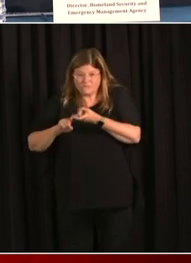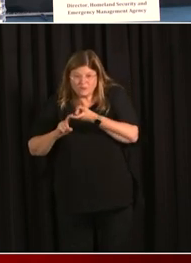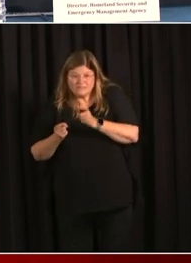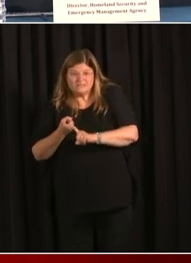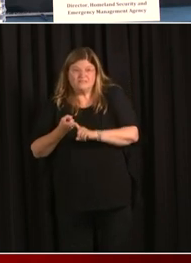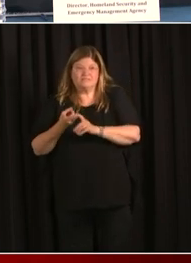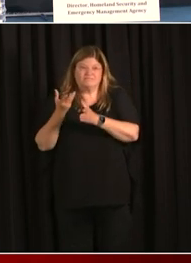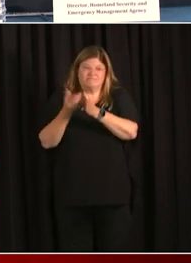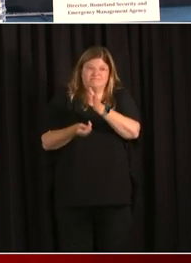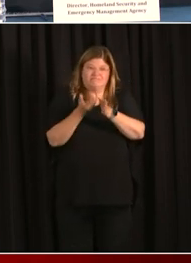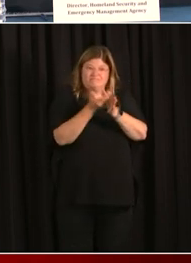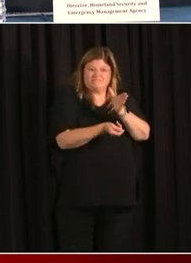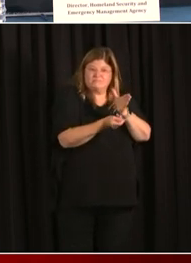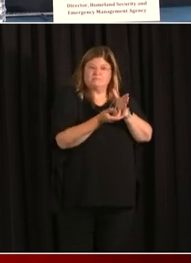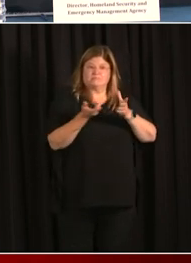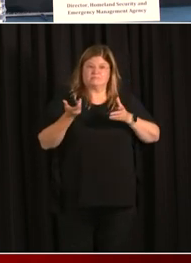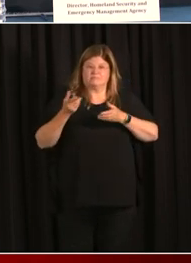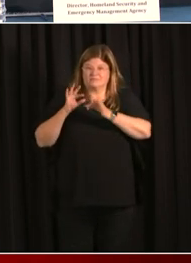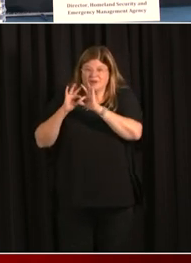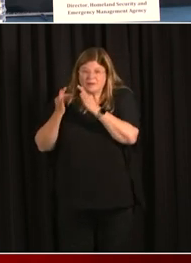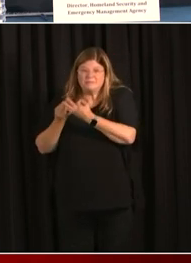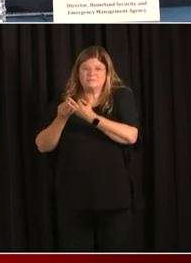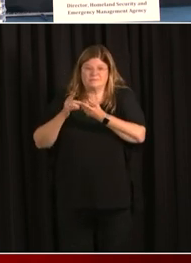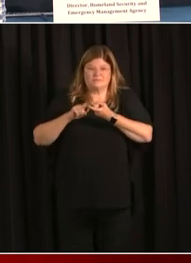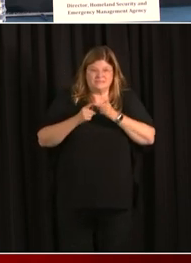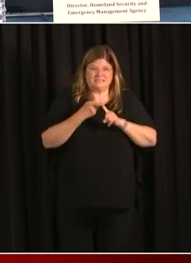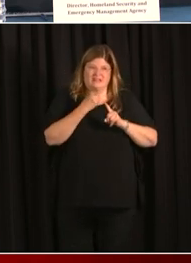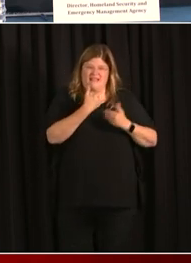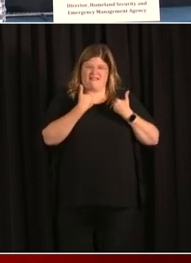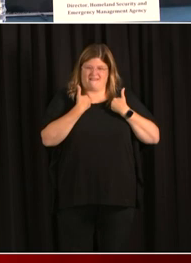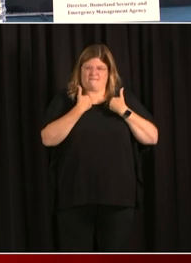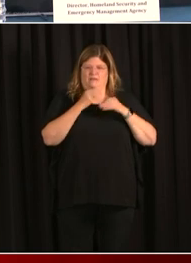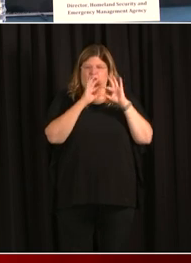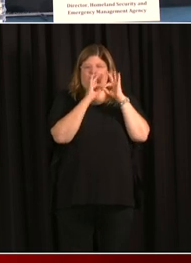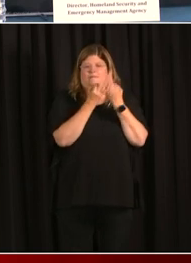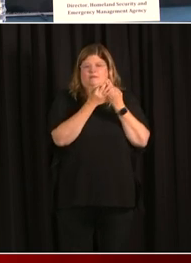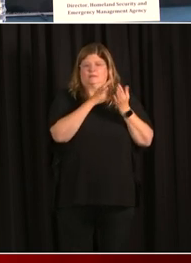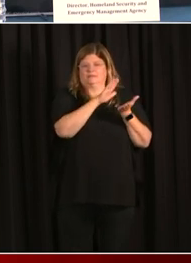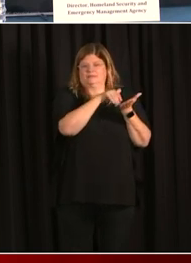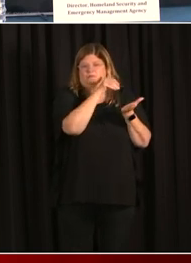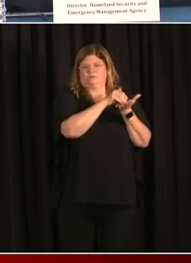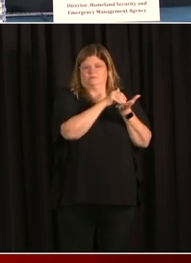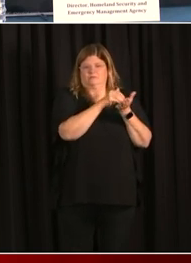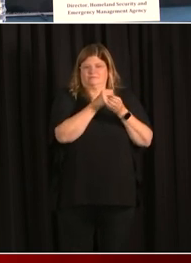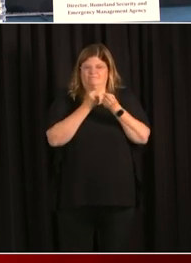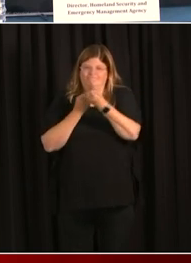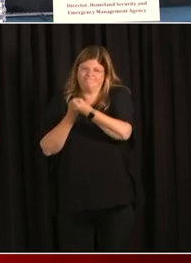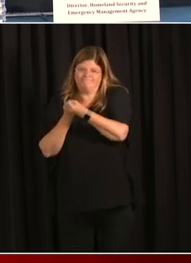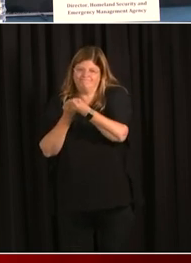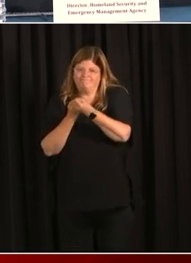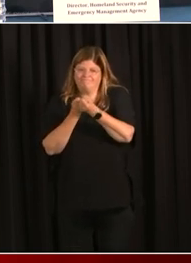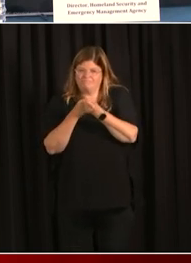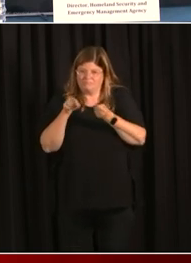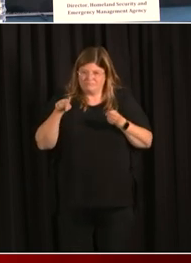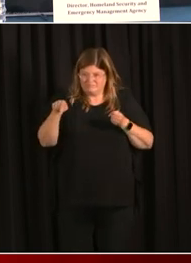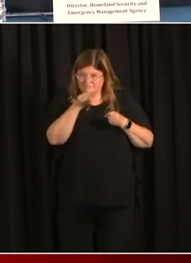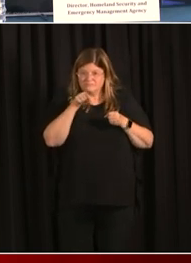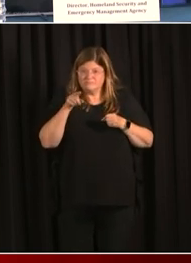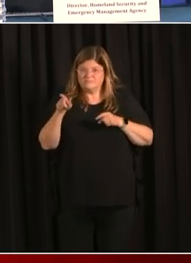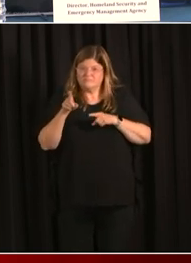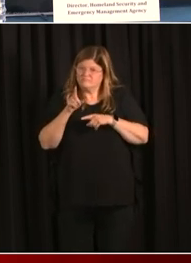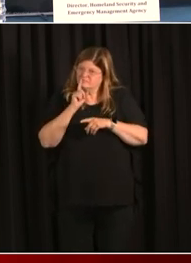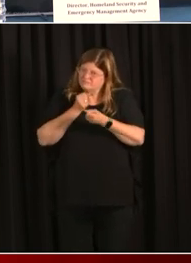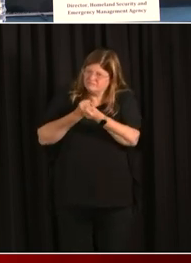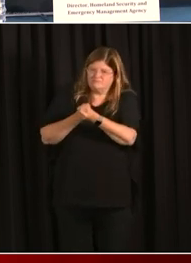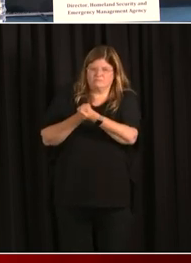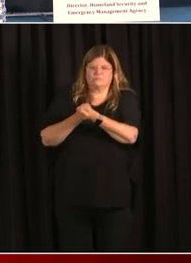And through our virtual family assistance center, we've been able to contact 100% of families who have lost loved ones during this pandemic, and to